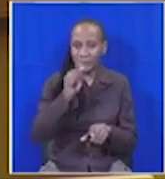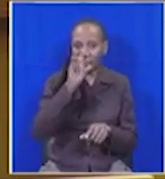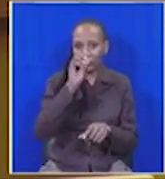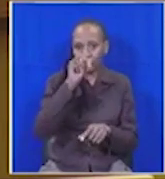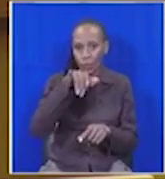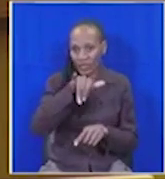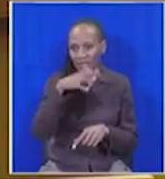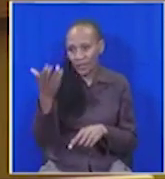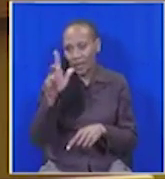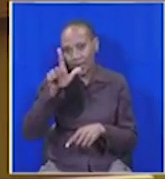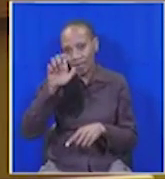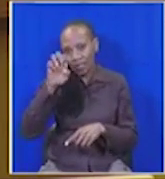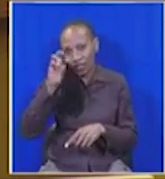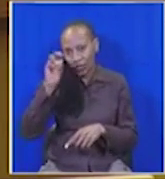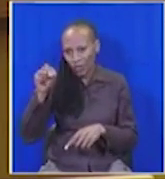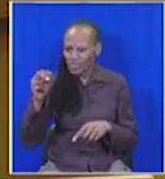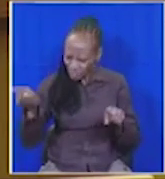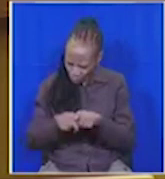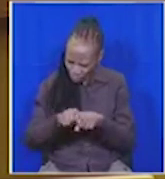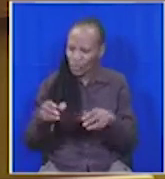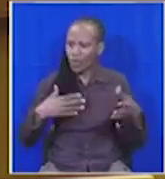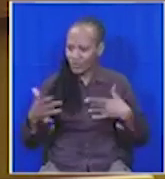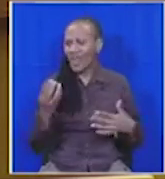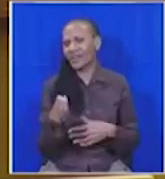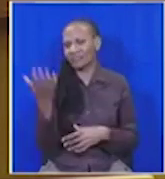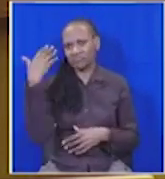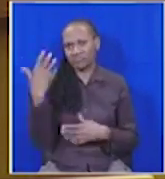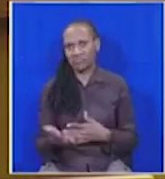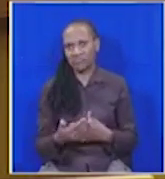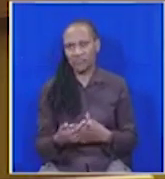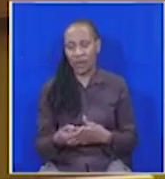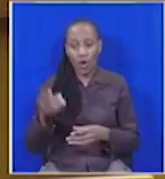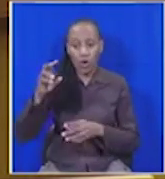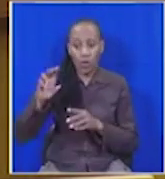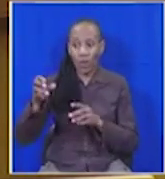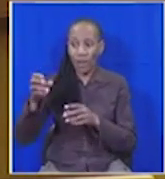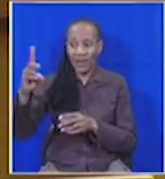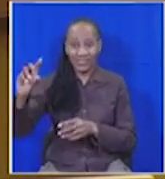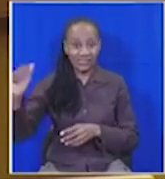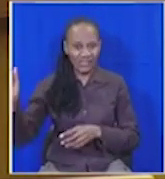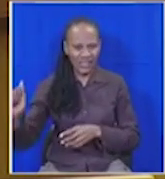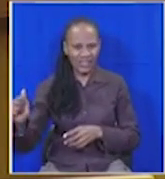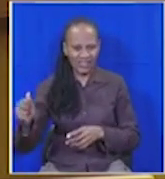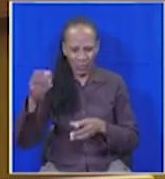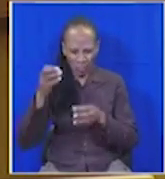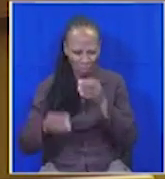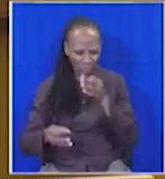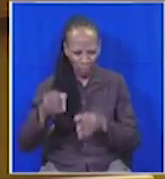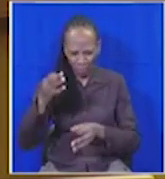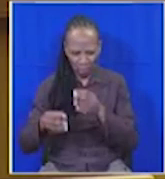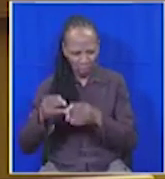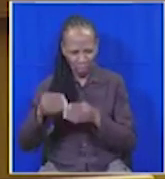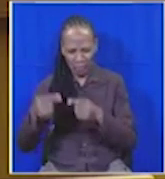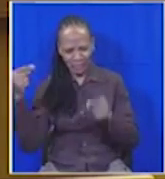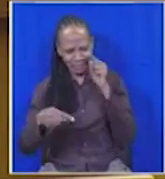concern. And I want to just quote this, Honourable Speaker. The forces of opposition are at once familiar and very different. The